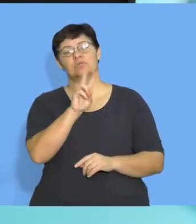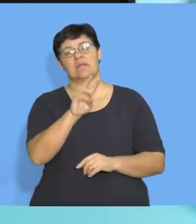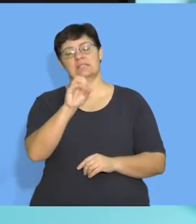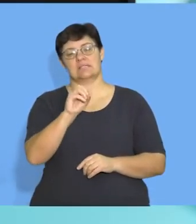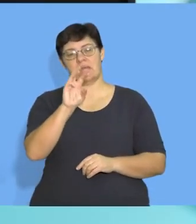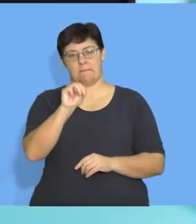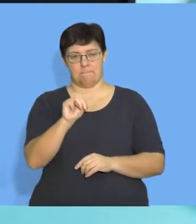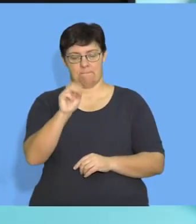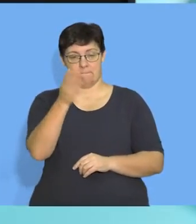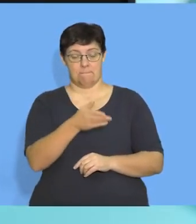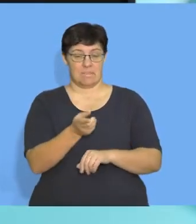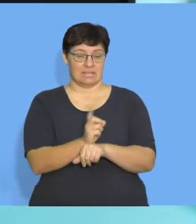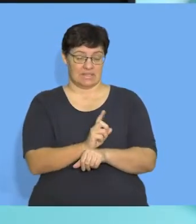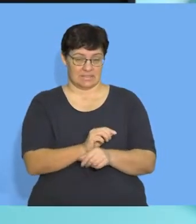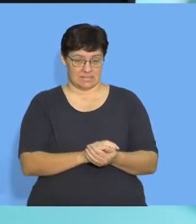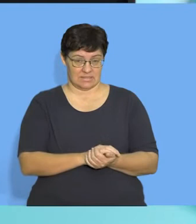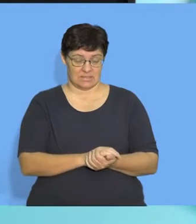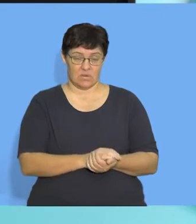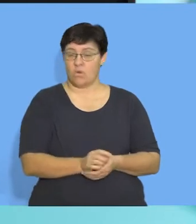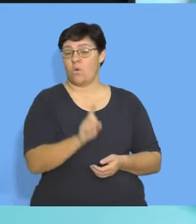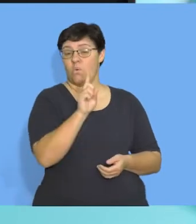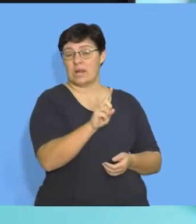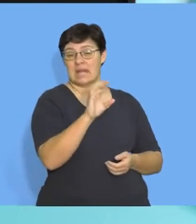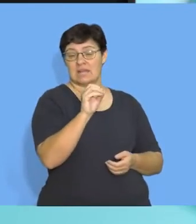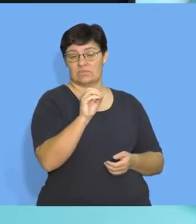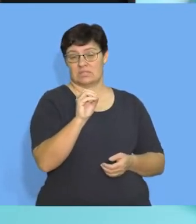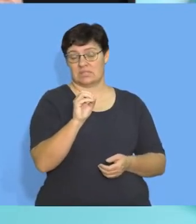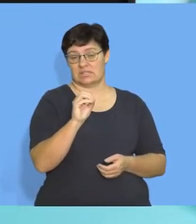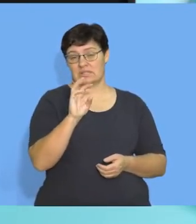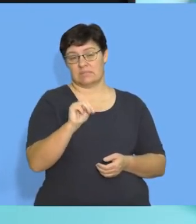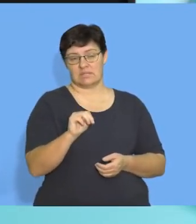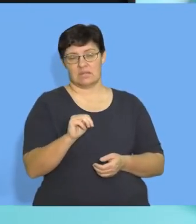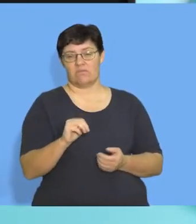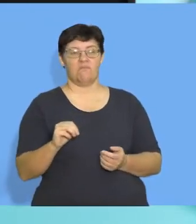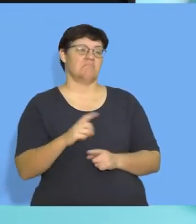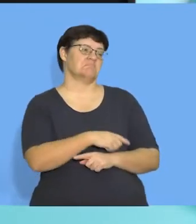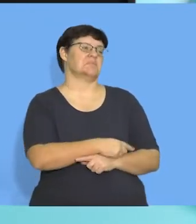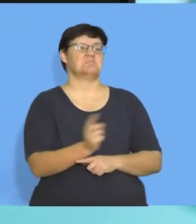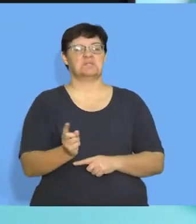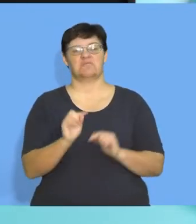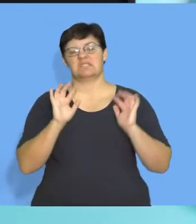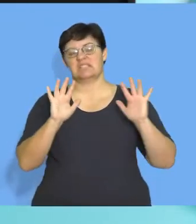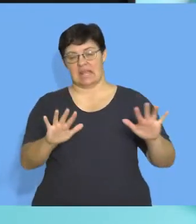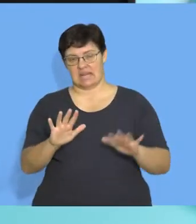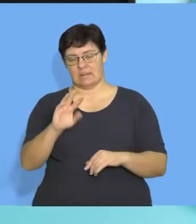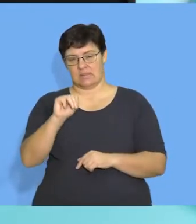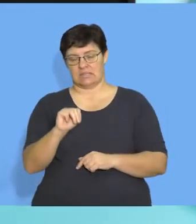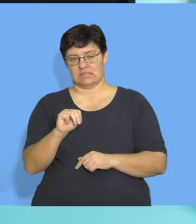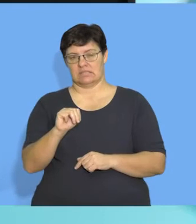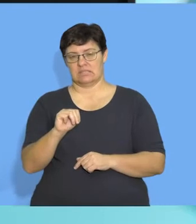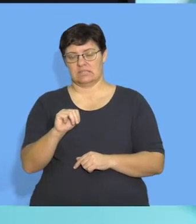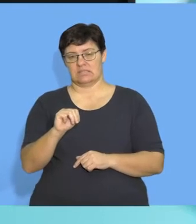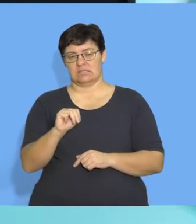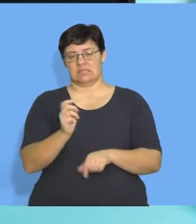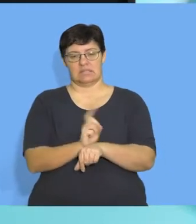second. Or a 100-meter runner runs at a speed of 10 meters per second. We